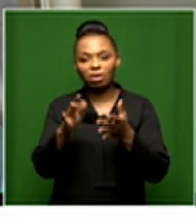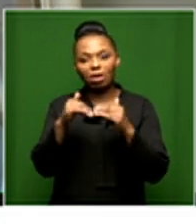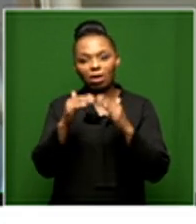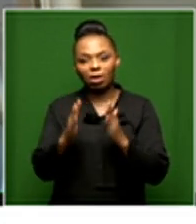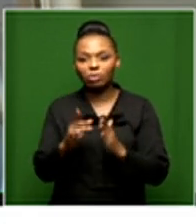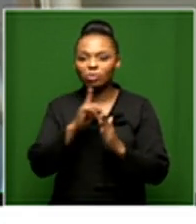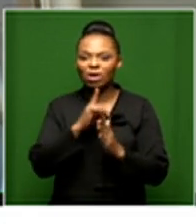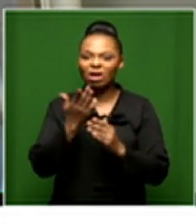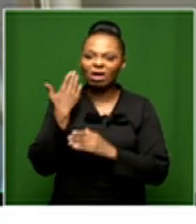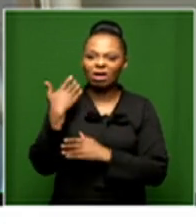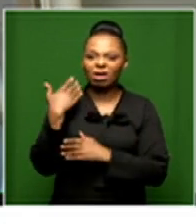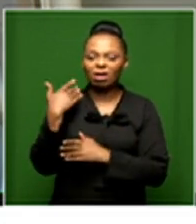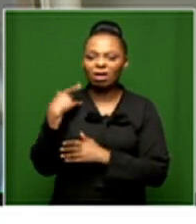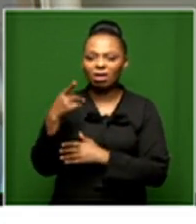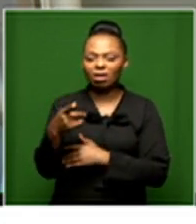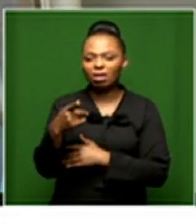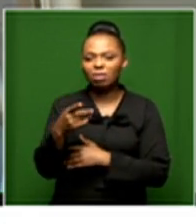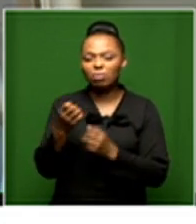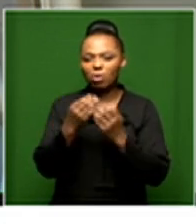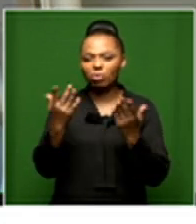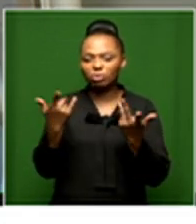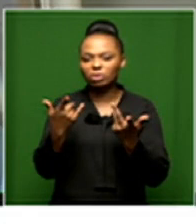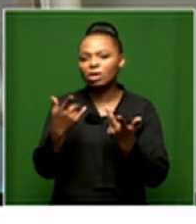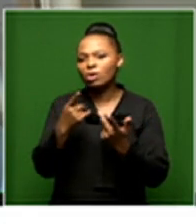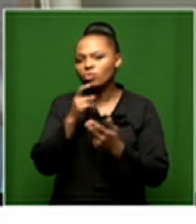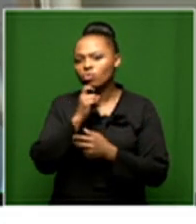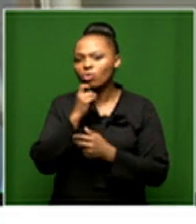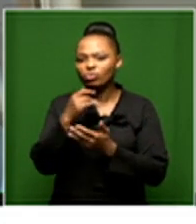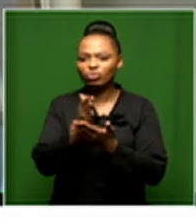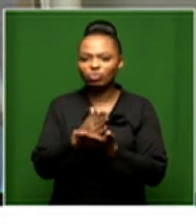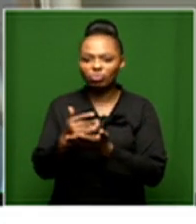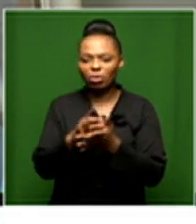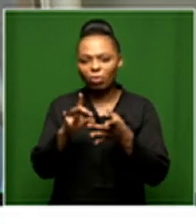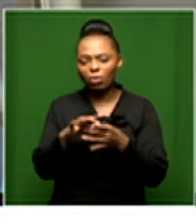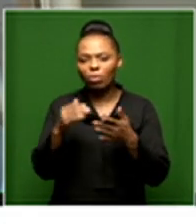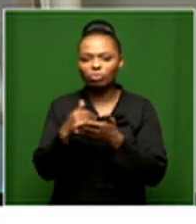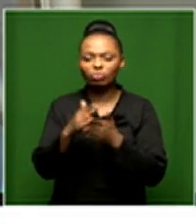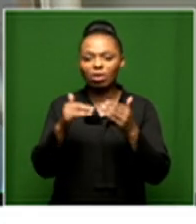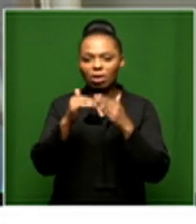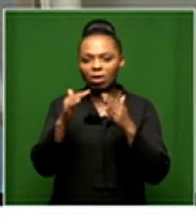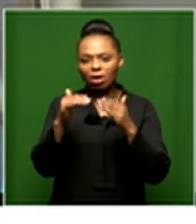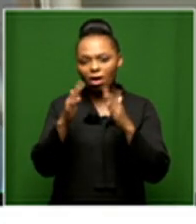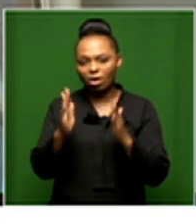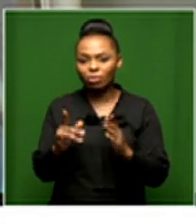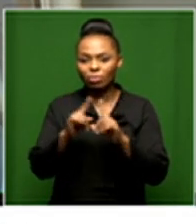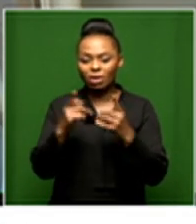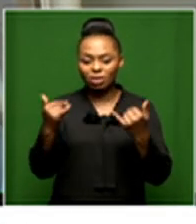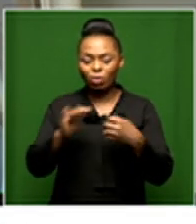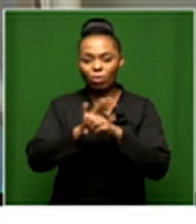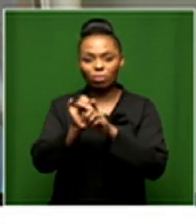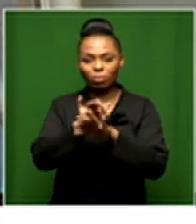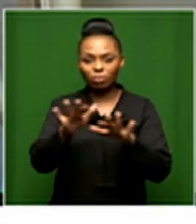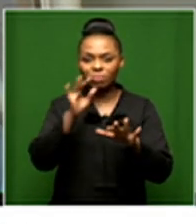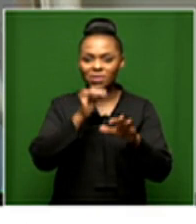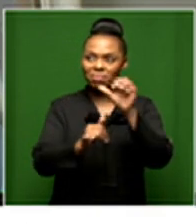if you go back into much of human history. And it seems coronavirus has once again forced